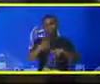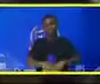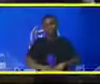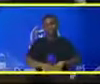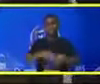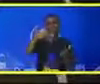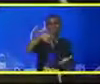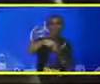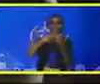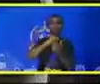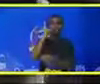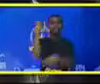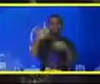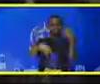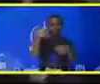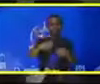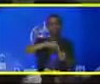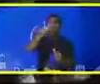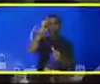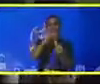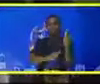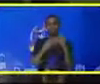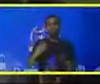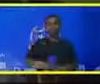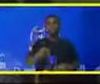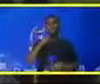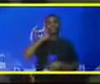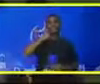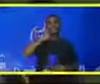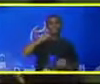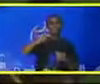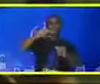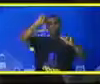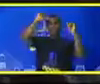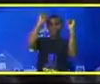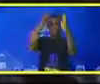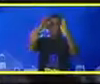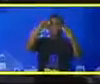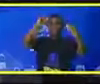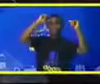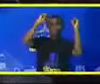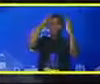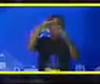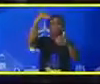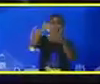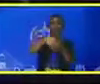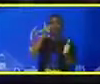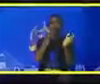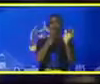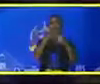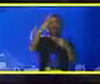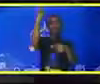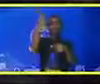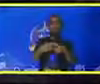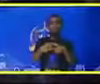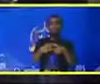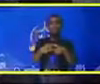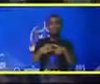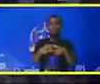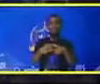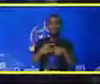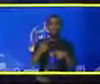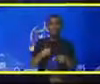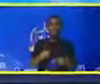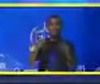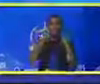pray. Everyone say, Father. Come on, shout it, Ghana. Say, Father, in the name of Jesus, I decree